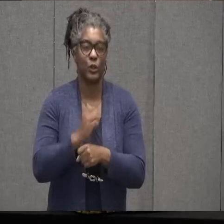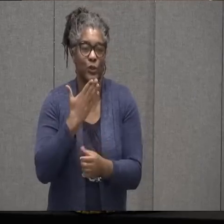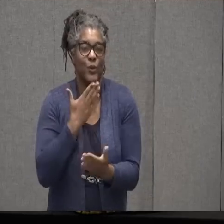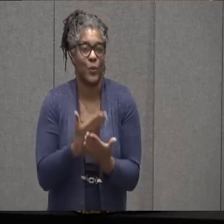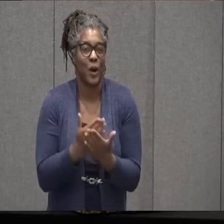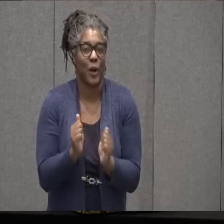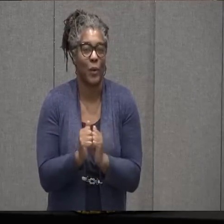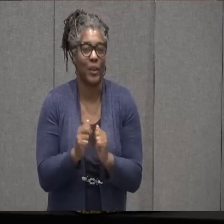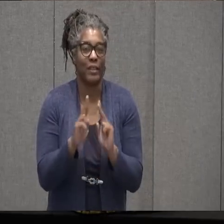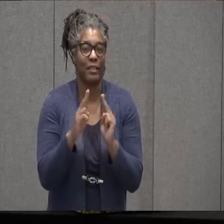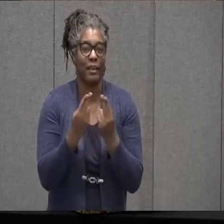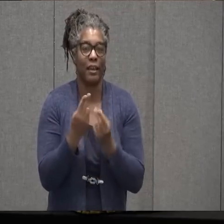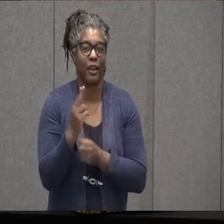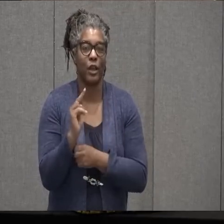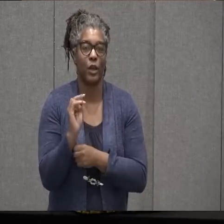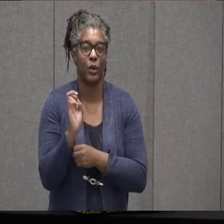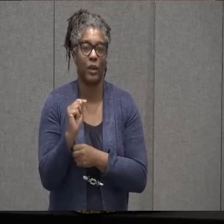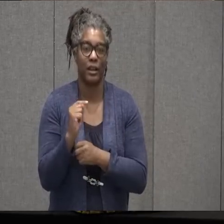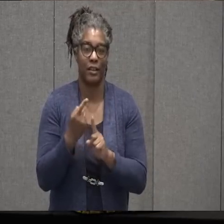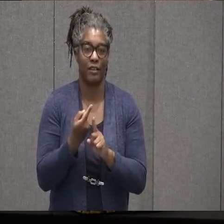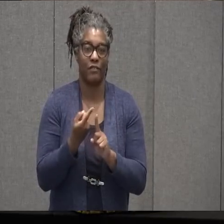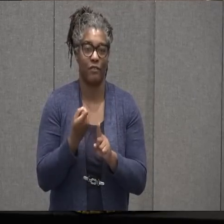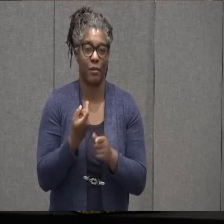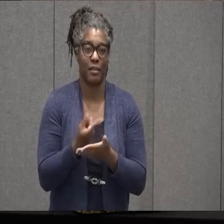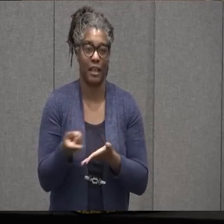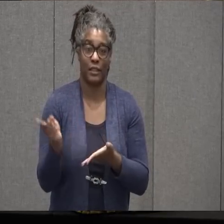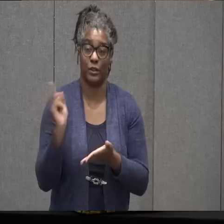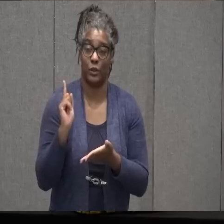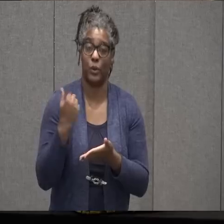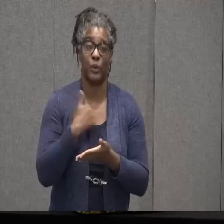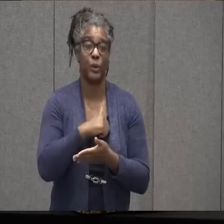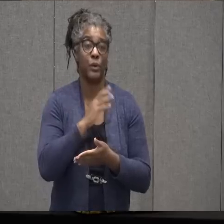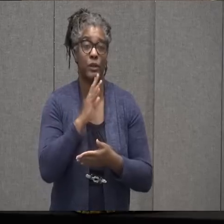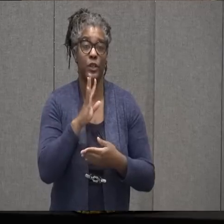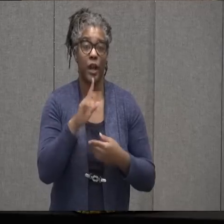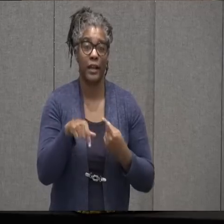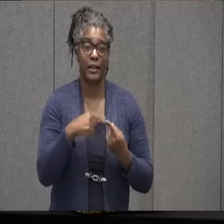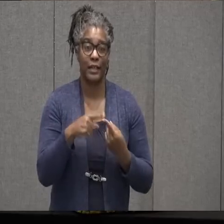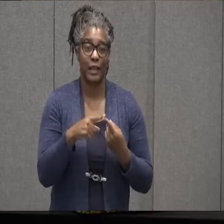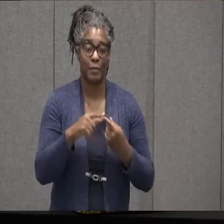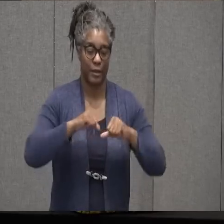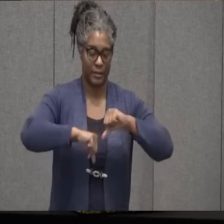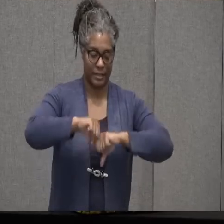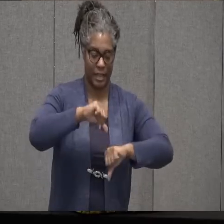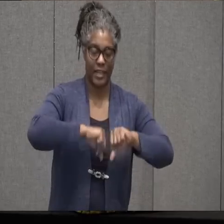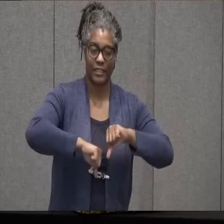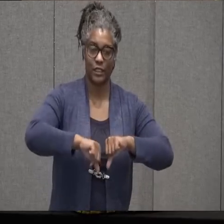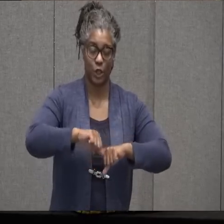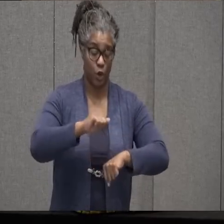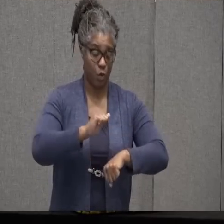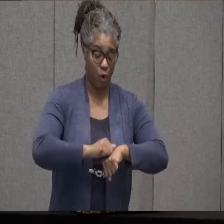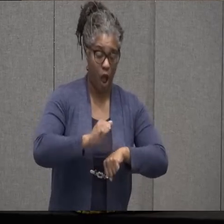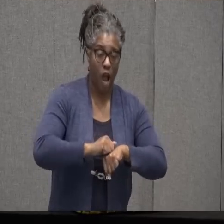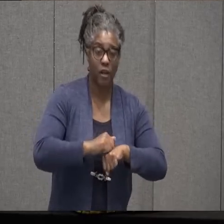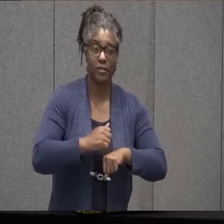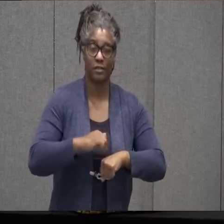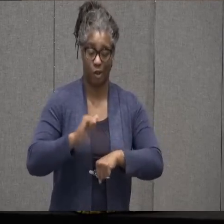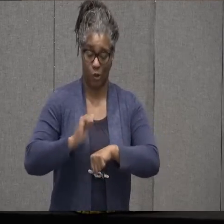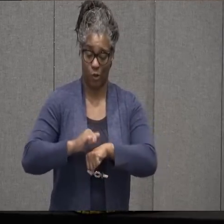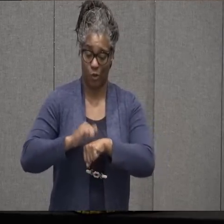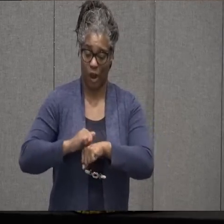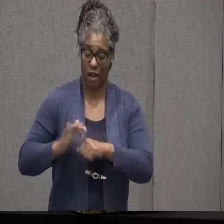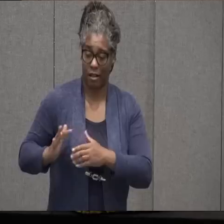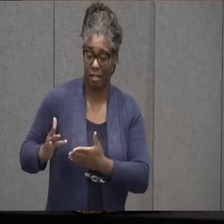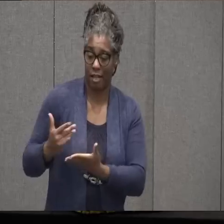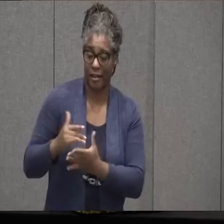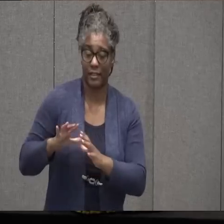week. So we worked on science. We talked about rocks. We talked about rock collecting. Miss Kathy